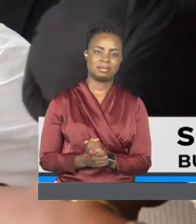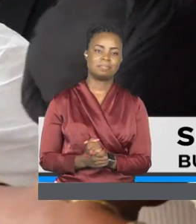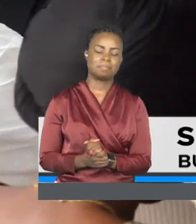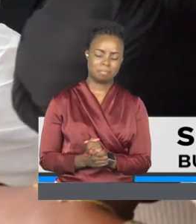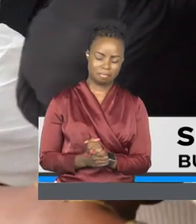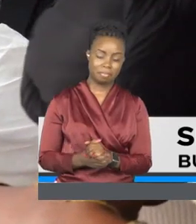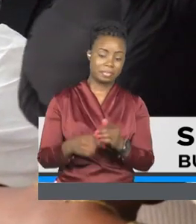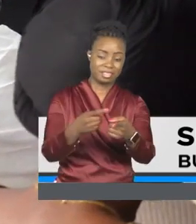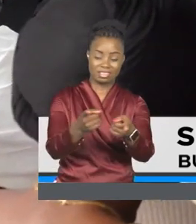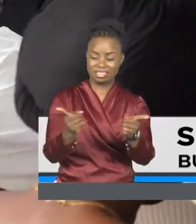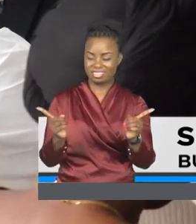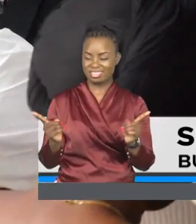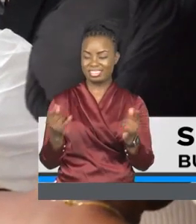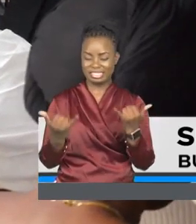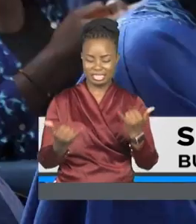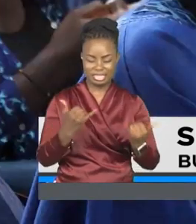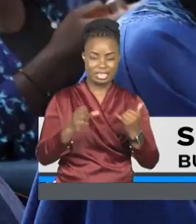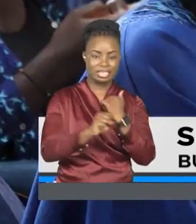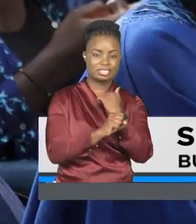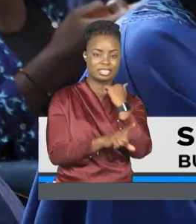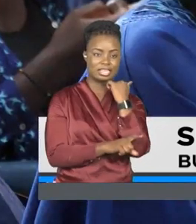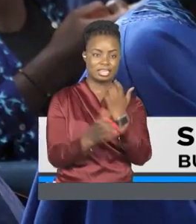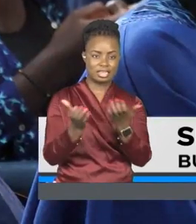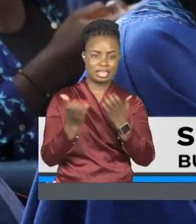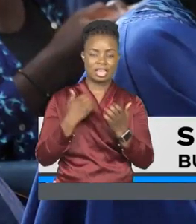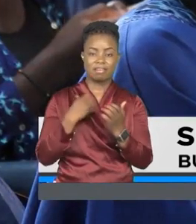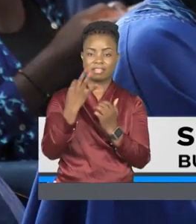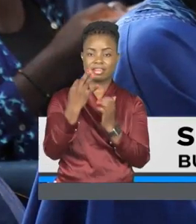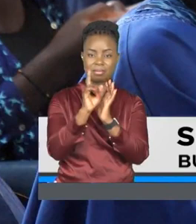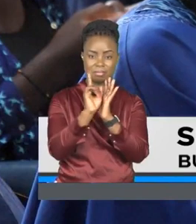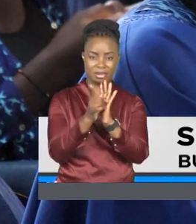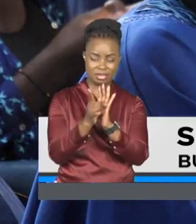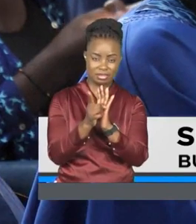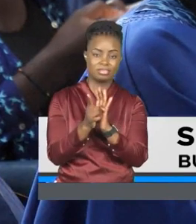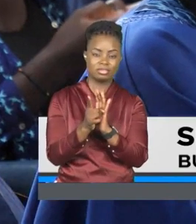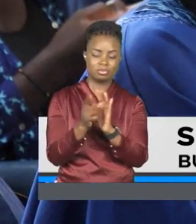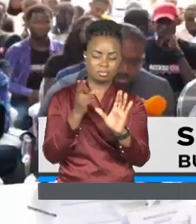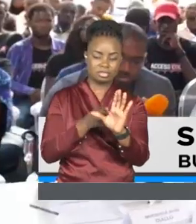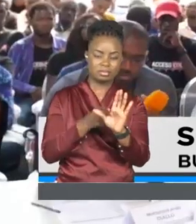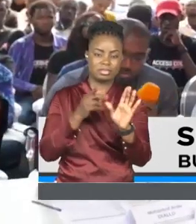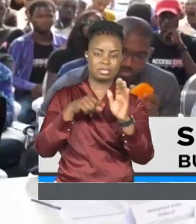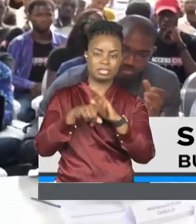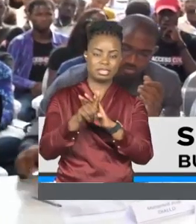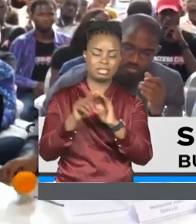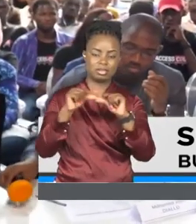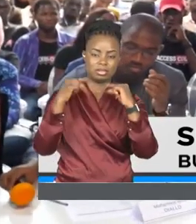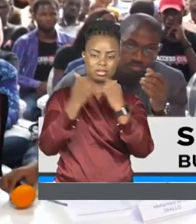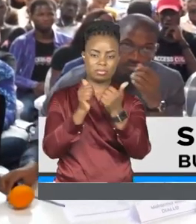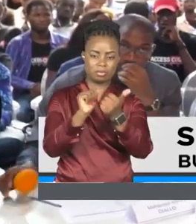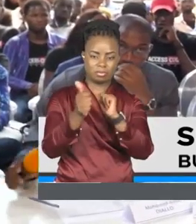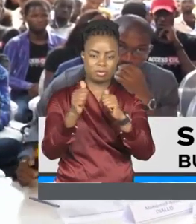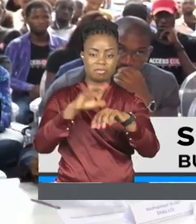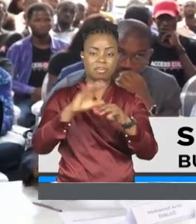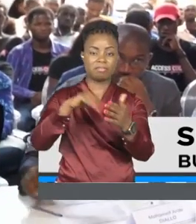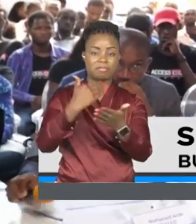These young Senegalese entrepreneurs have 3 minutes to deliver their pitch. They're taking part in a global competition to win funding to develop their startup